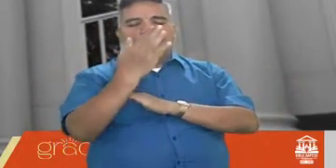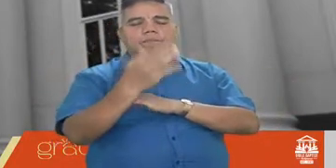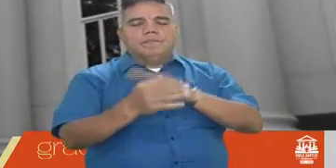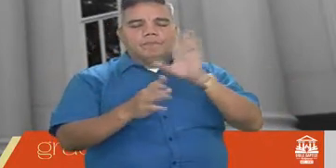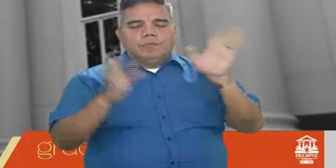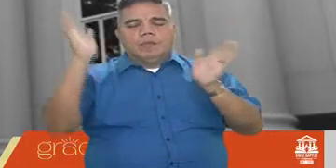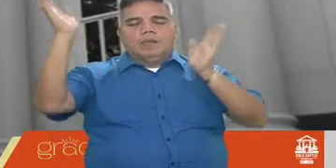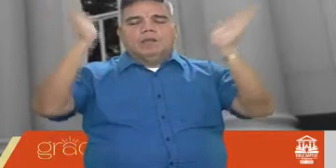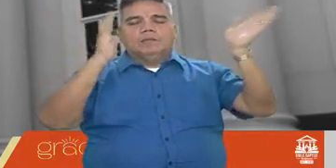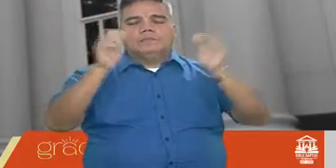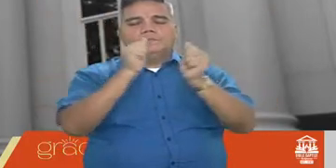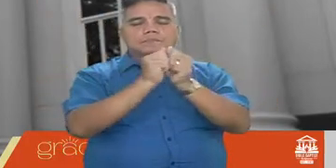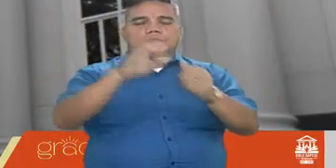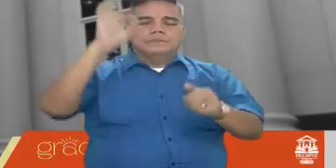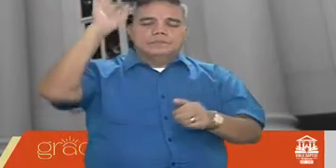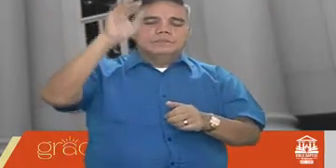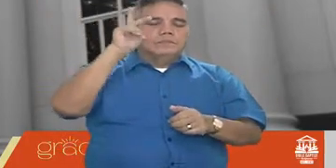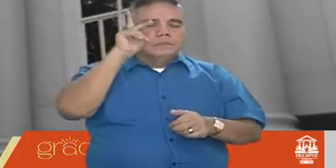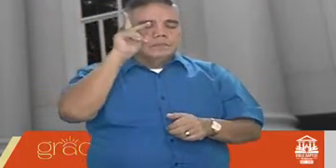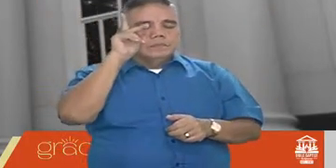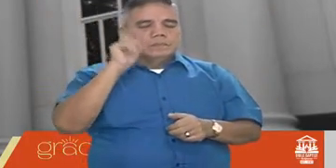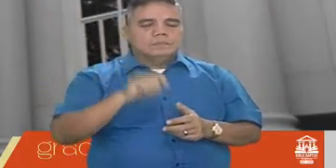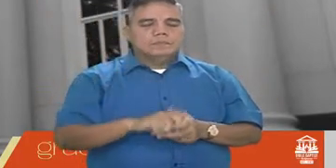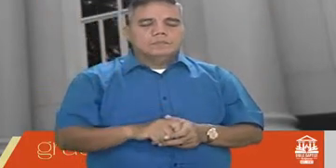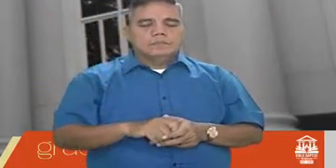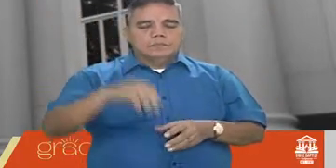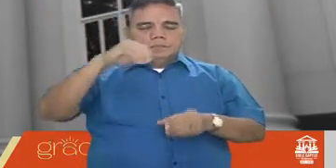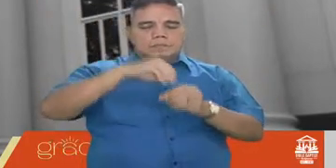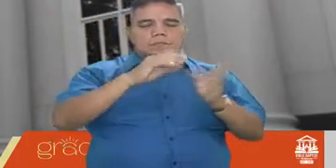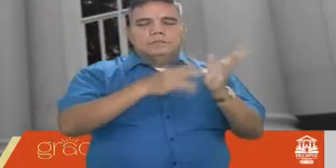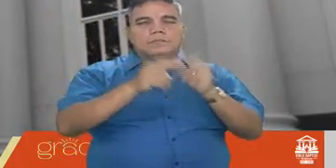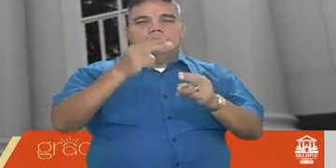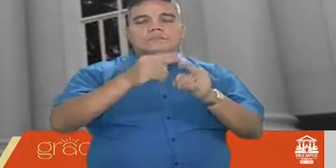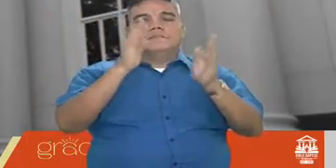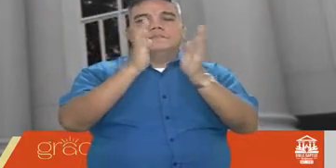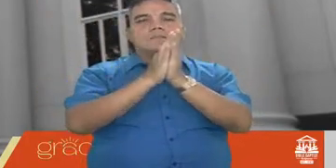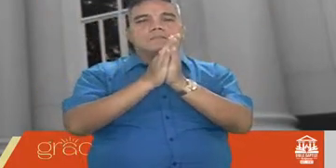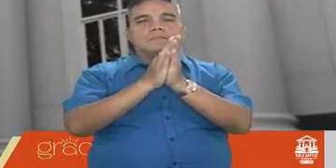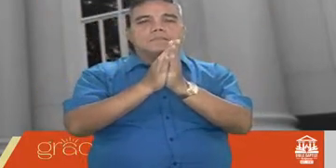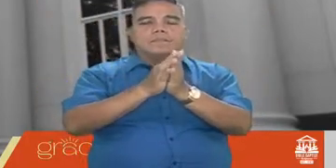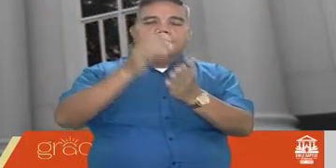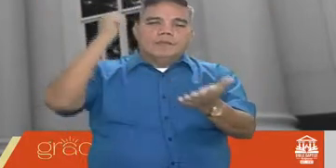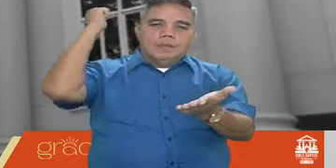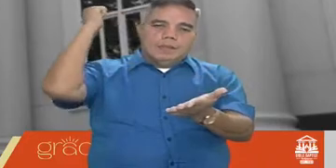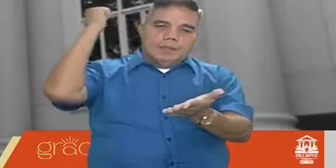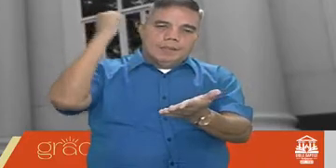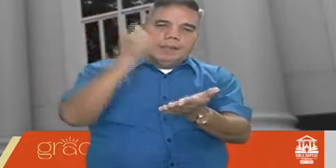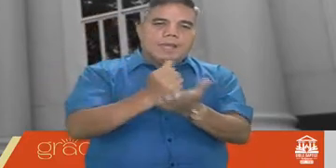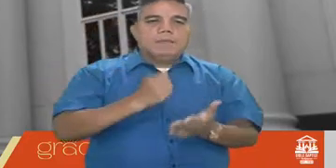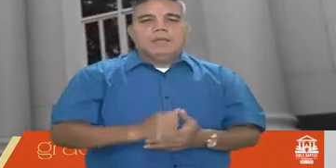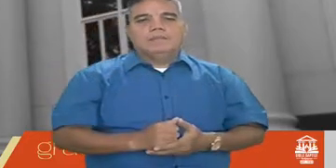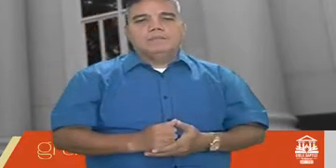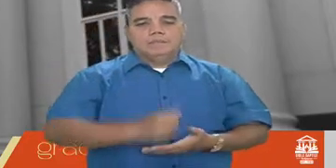worship service. Be with Pastor Kent as he preaches. In Jesus' name we pray. And the